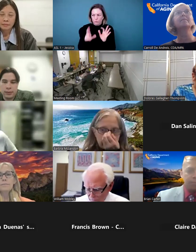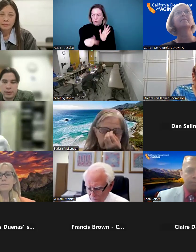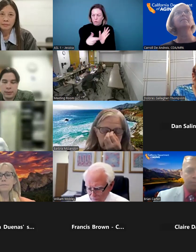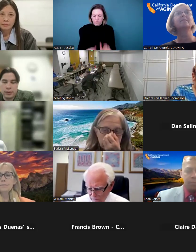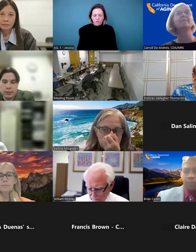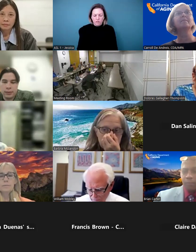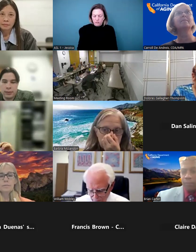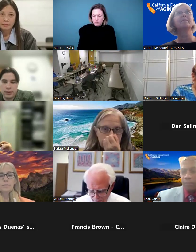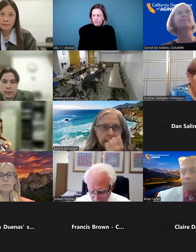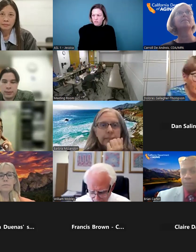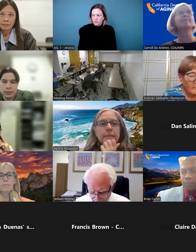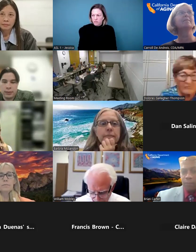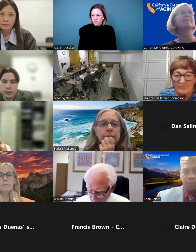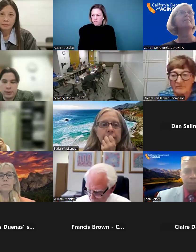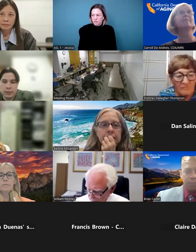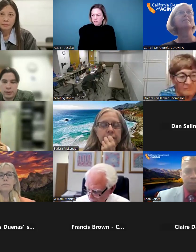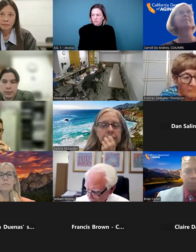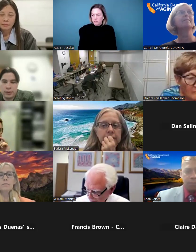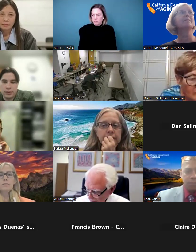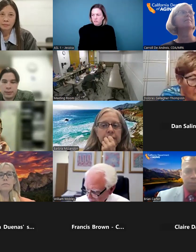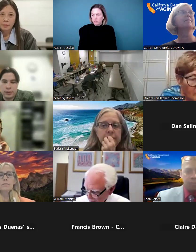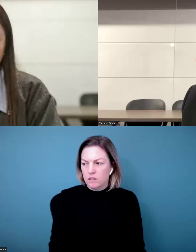advancing this work.